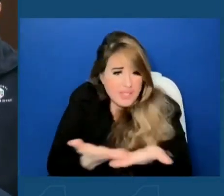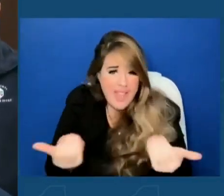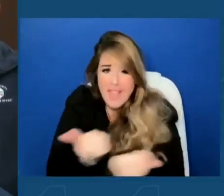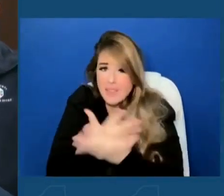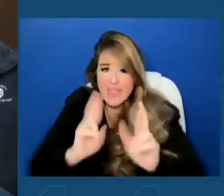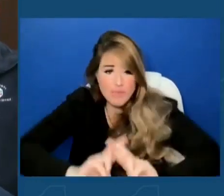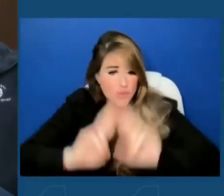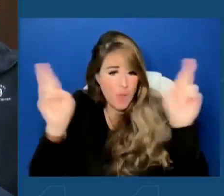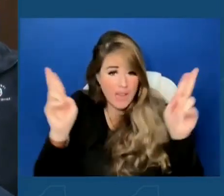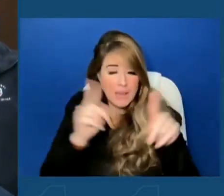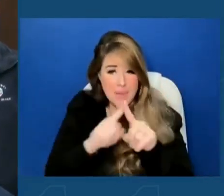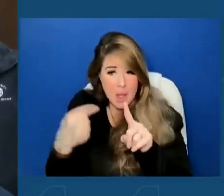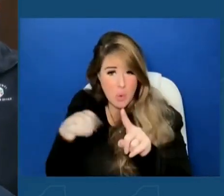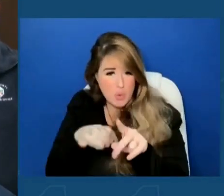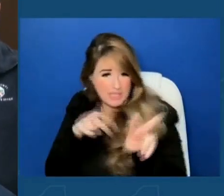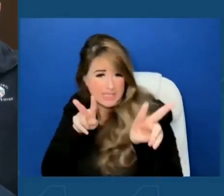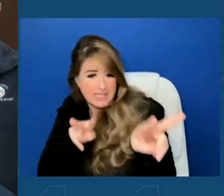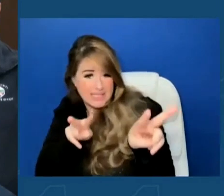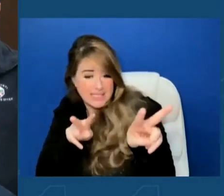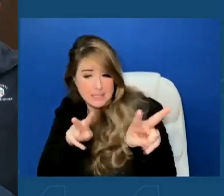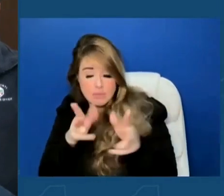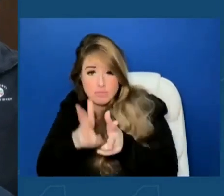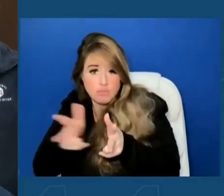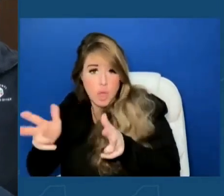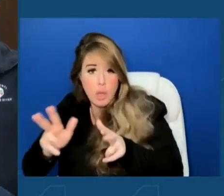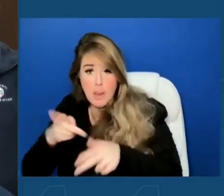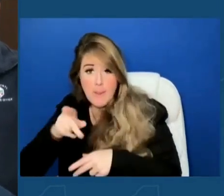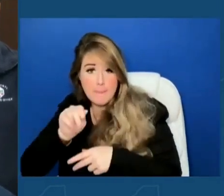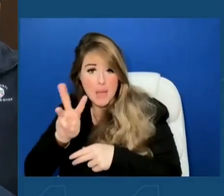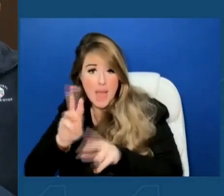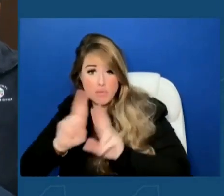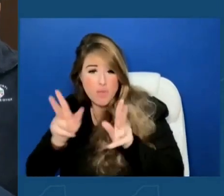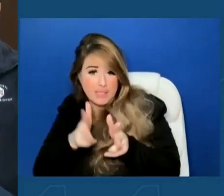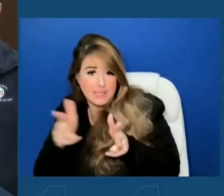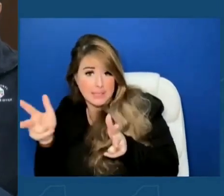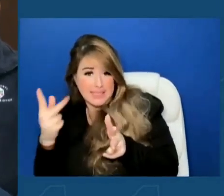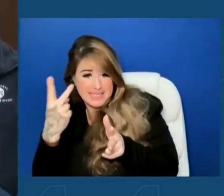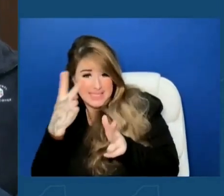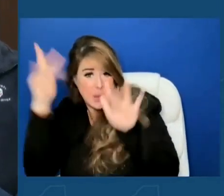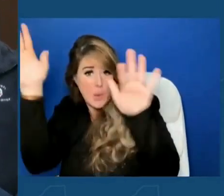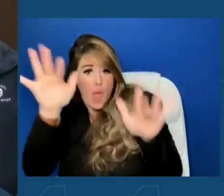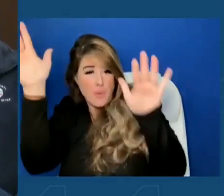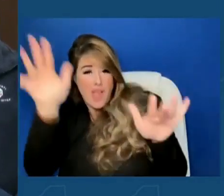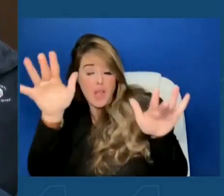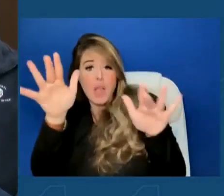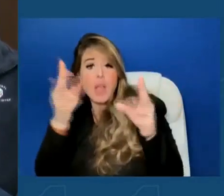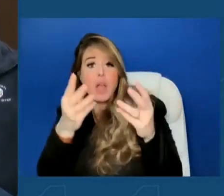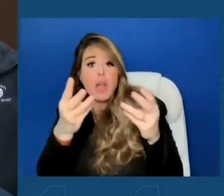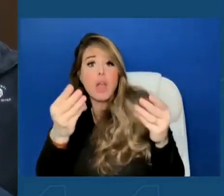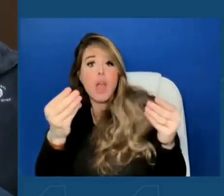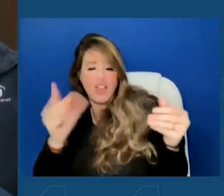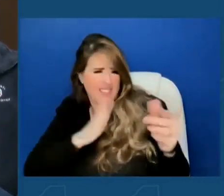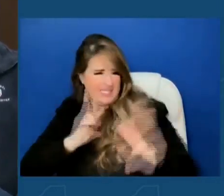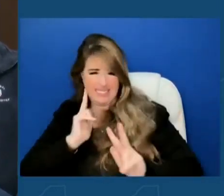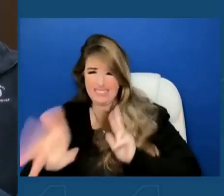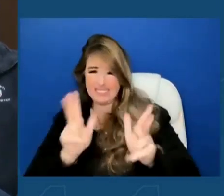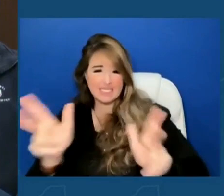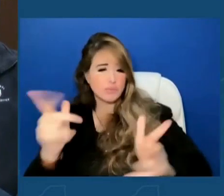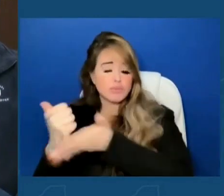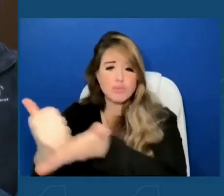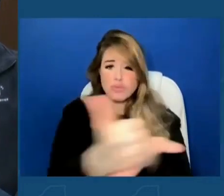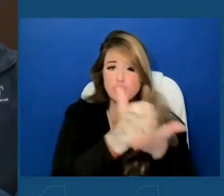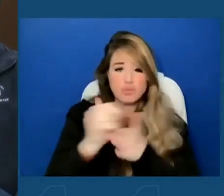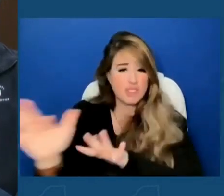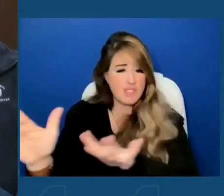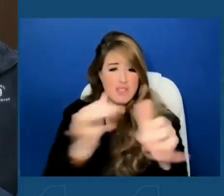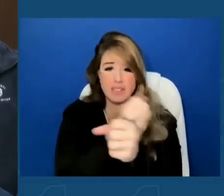in the weather, we're out there with plows and emergency crews and doing everything we can, especially with our life-saving missions, which is